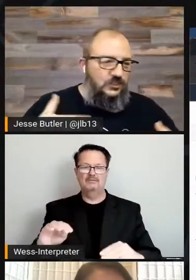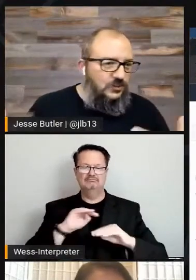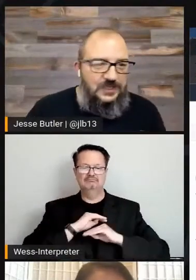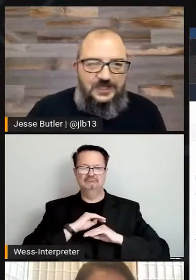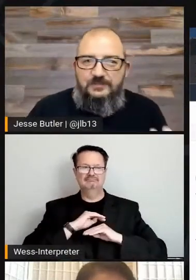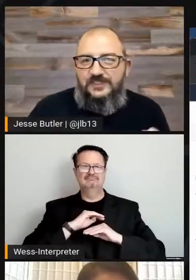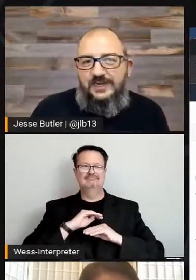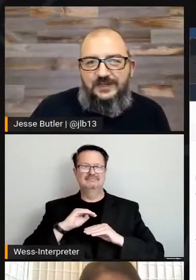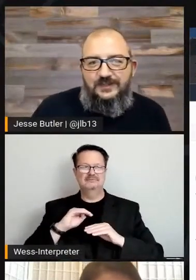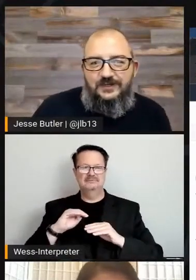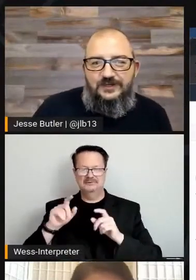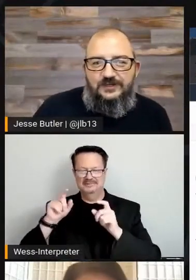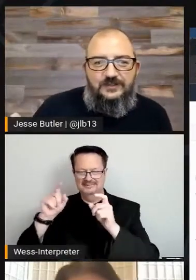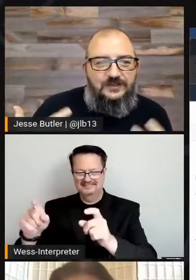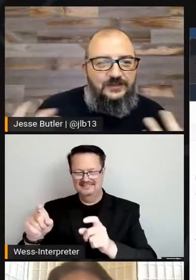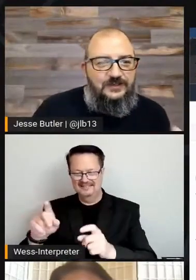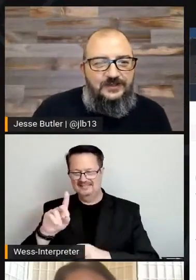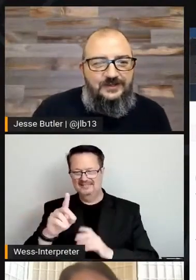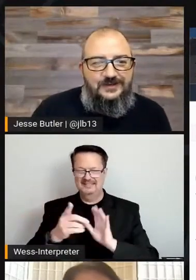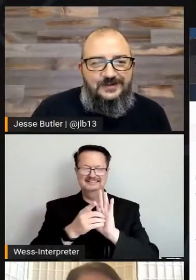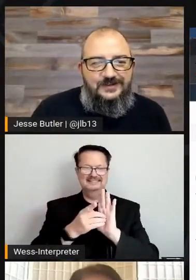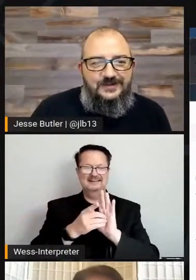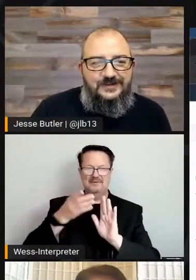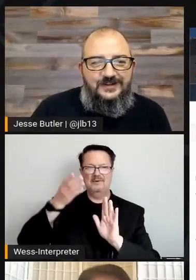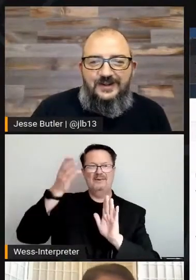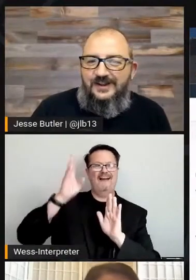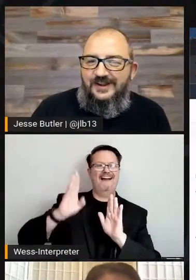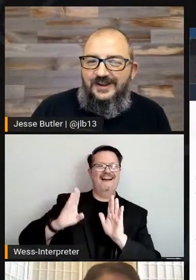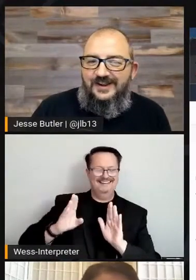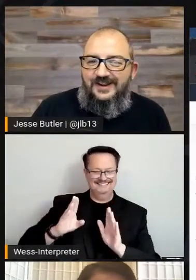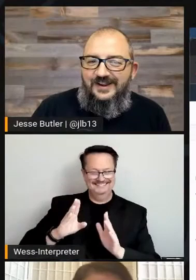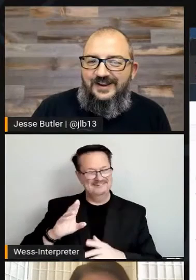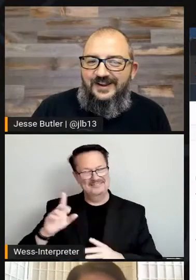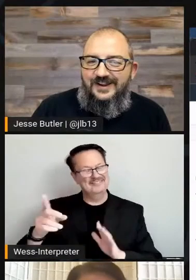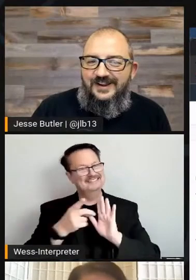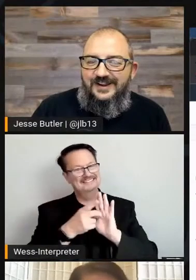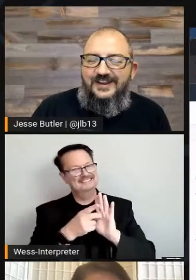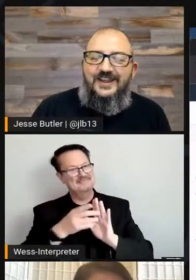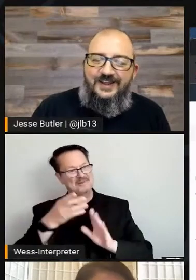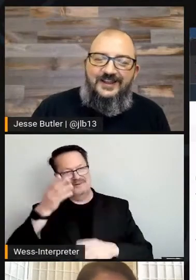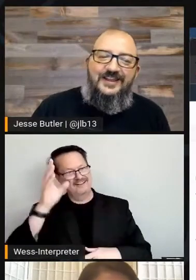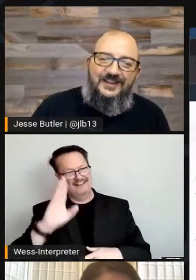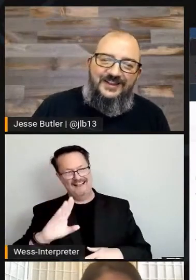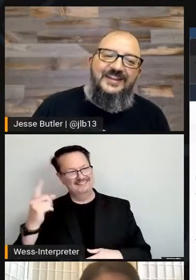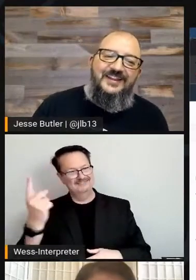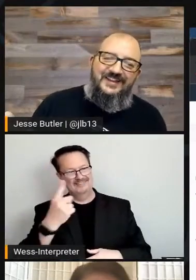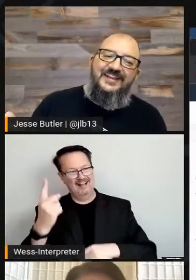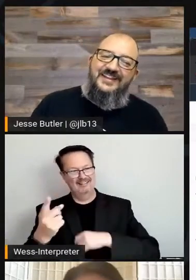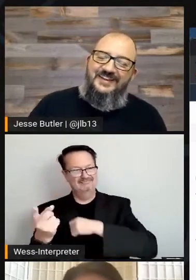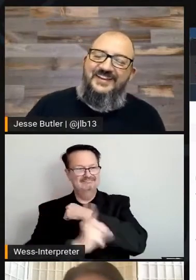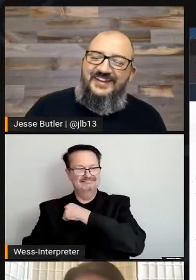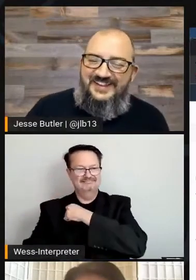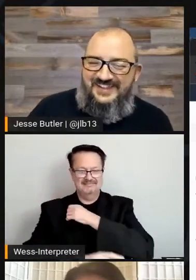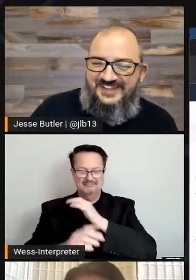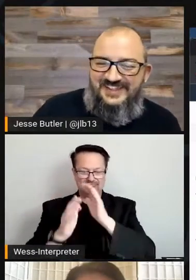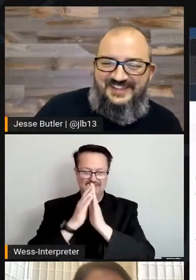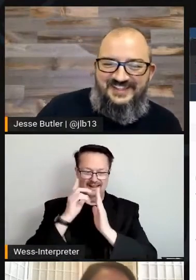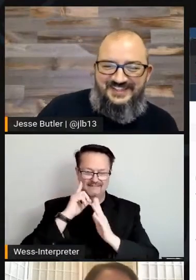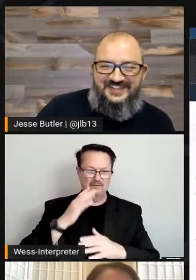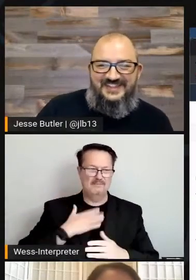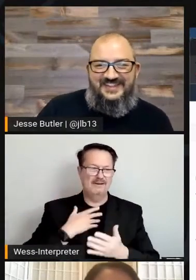you do anything in particular? I don't know. The demo gods are always, always praying for my downfall, looks like.